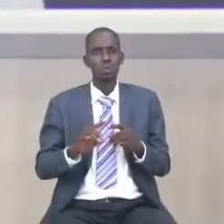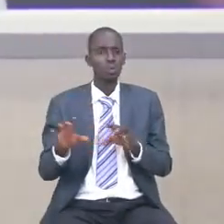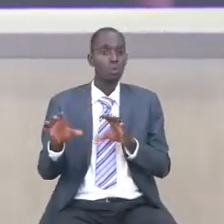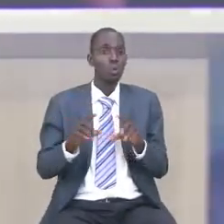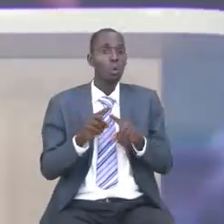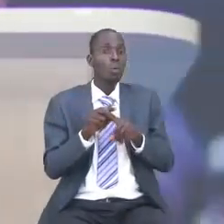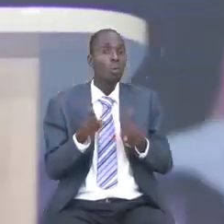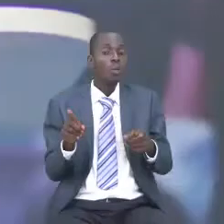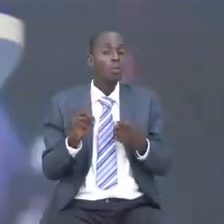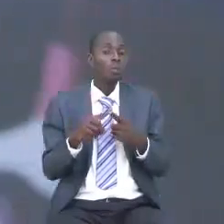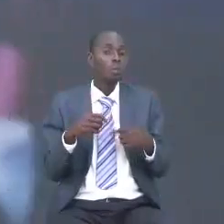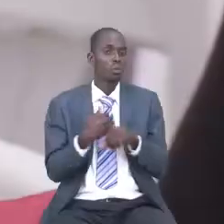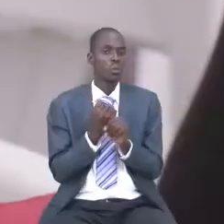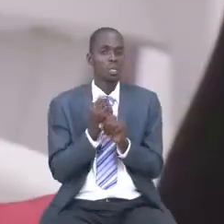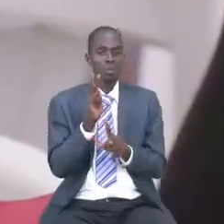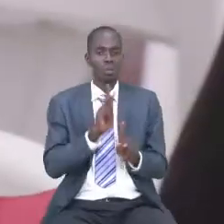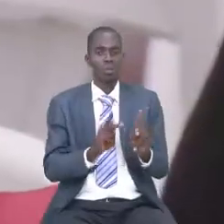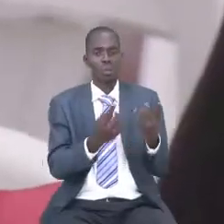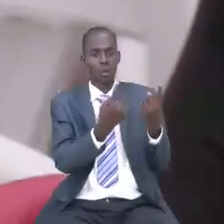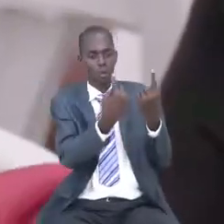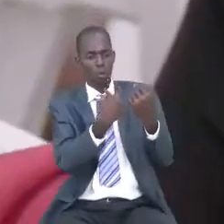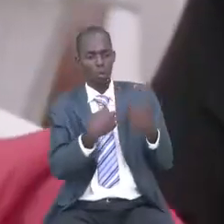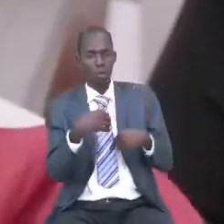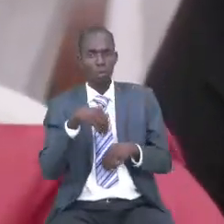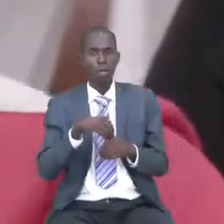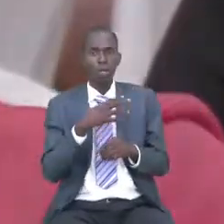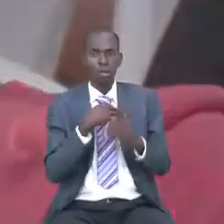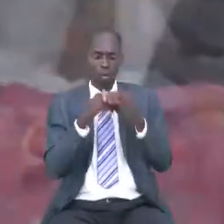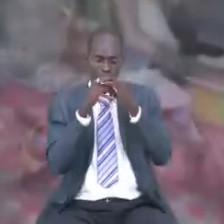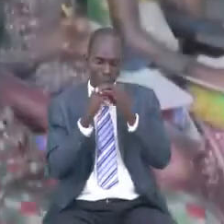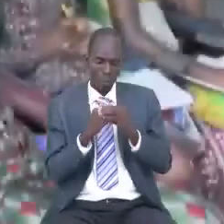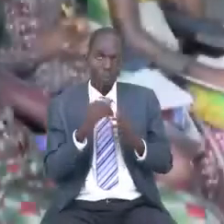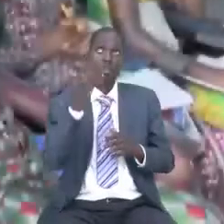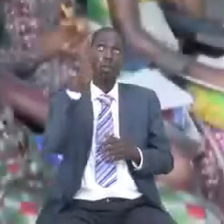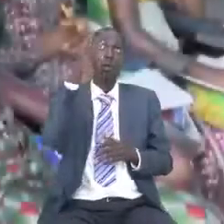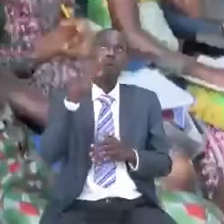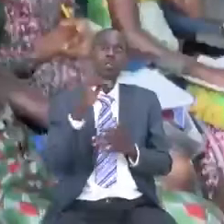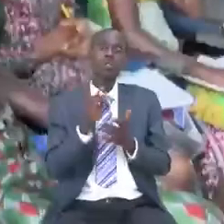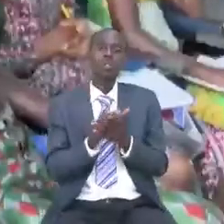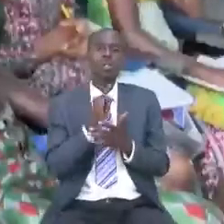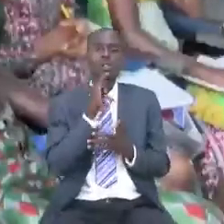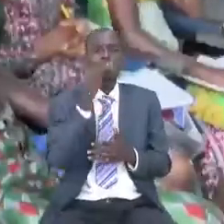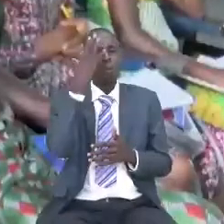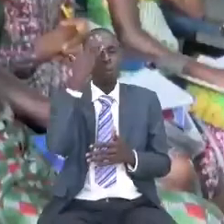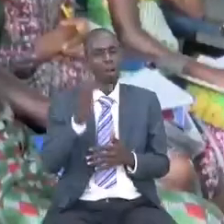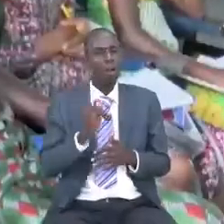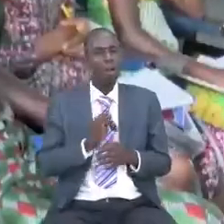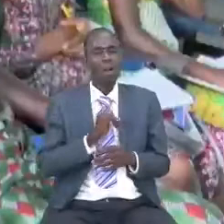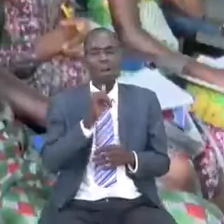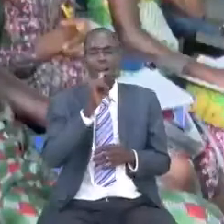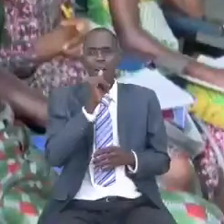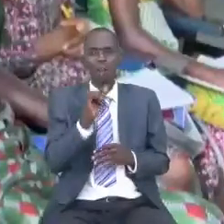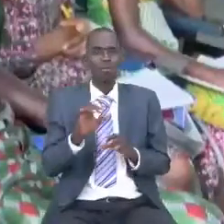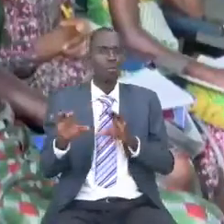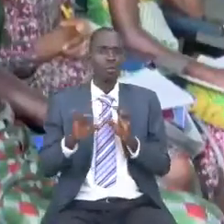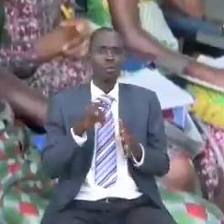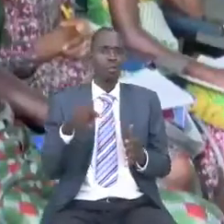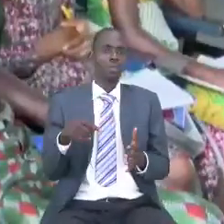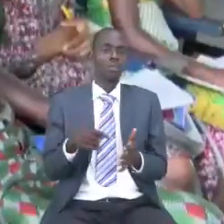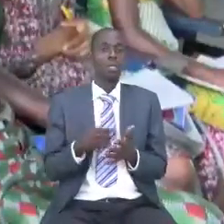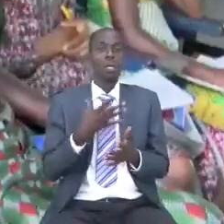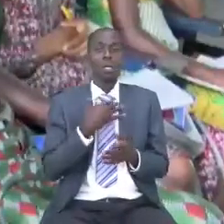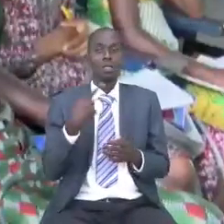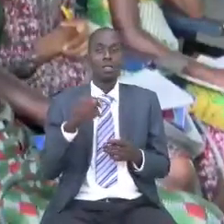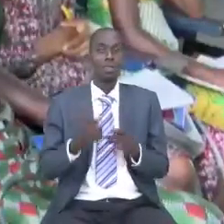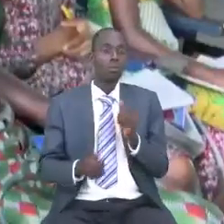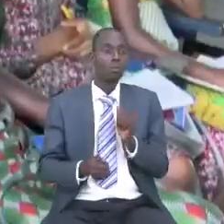make people come and worship God. That's why I'm doing this, and it's the most exciting thing I could